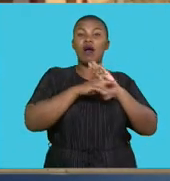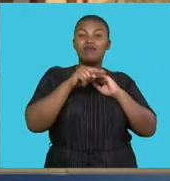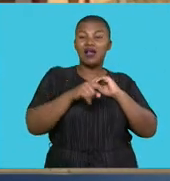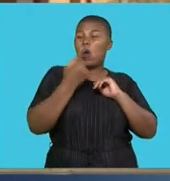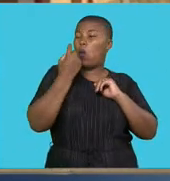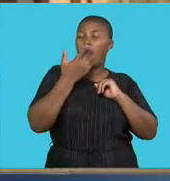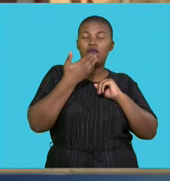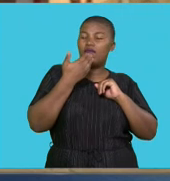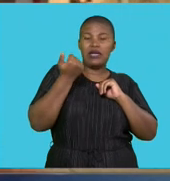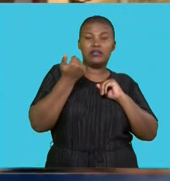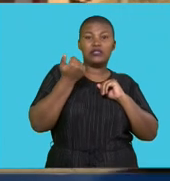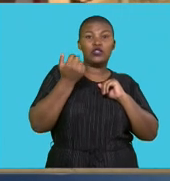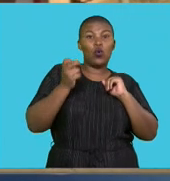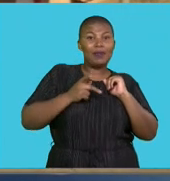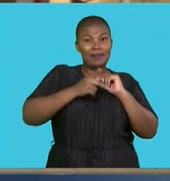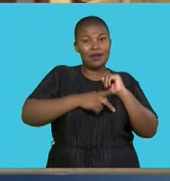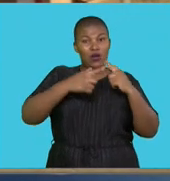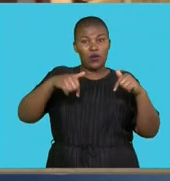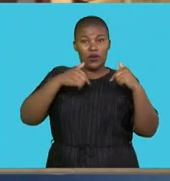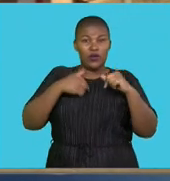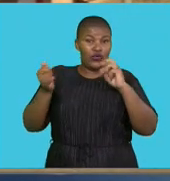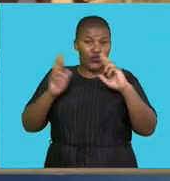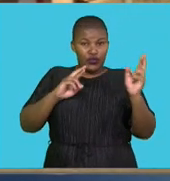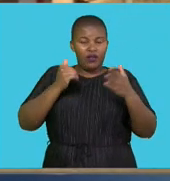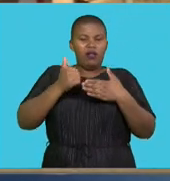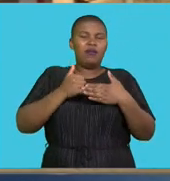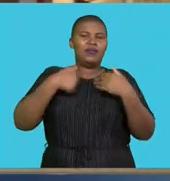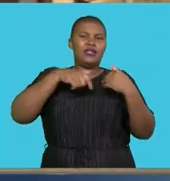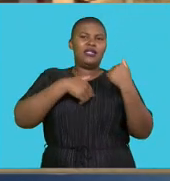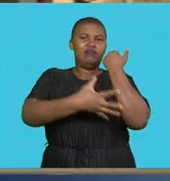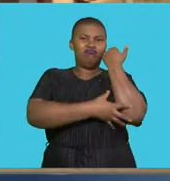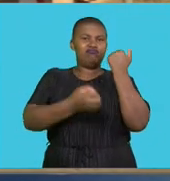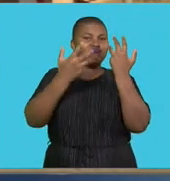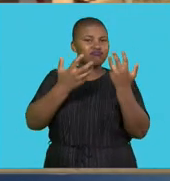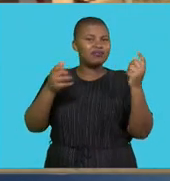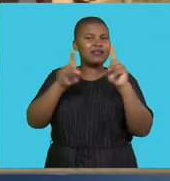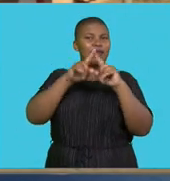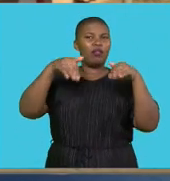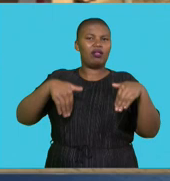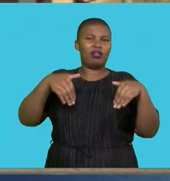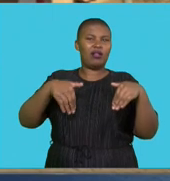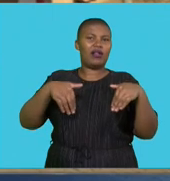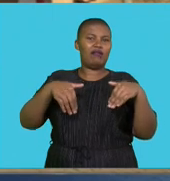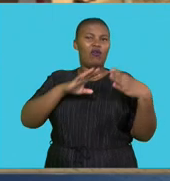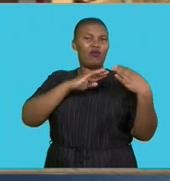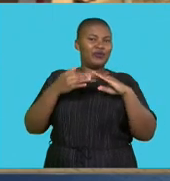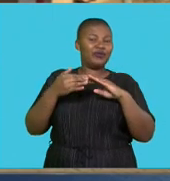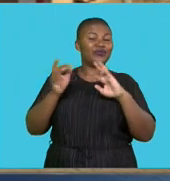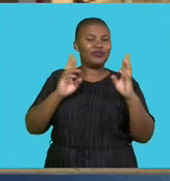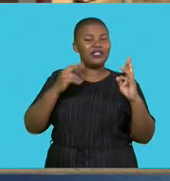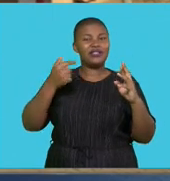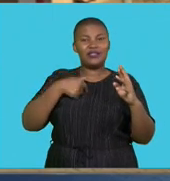Bafeetu. Mr. Panyazuz, mesele, oketa indlala, oketa obulova, elokshini. So let's participate,